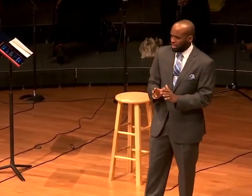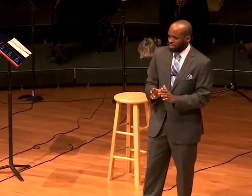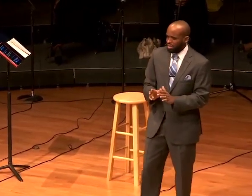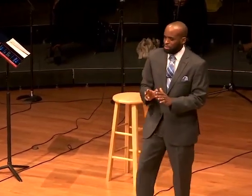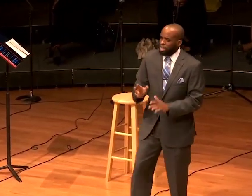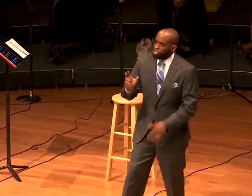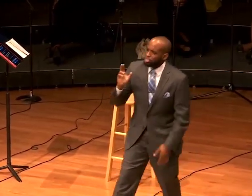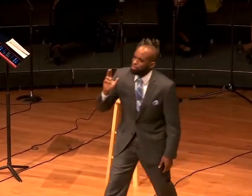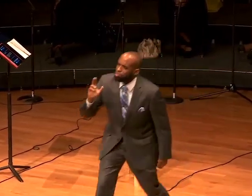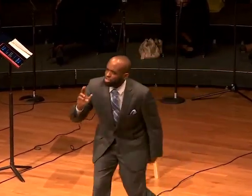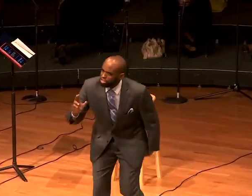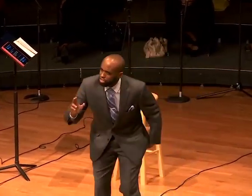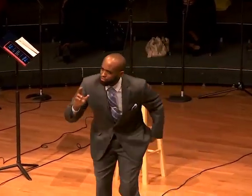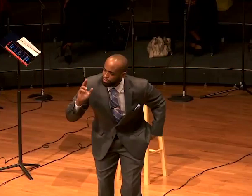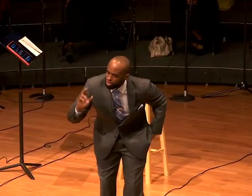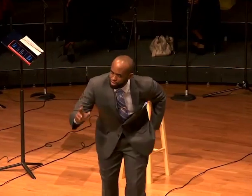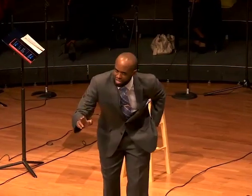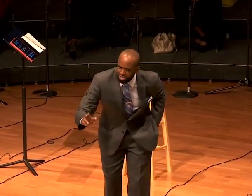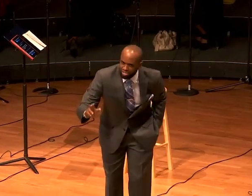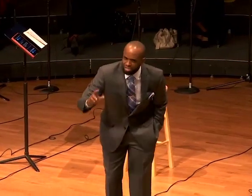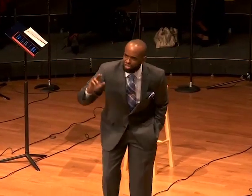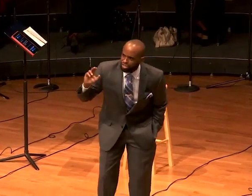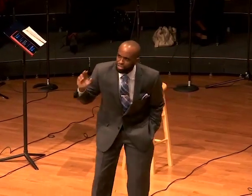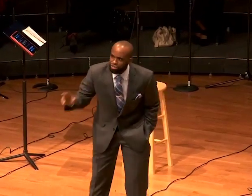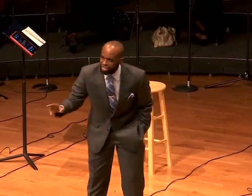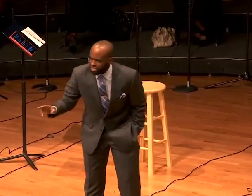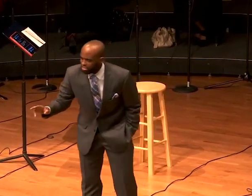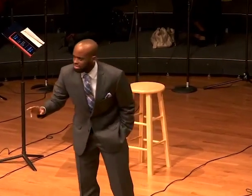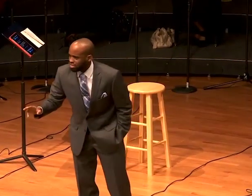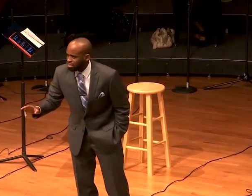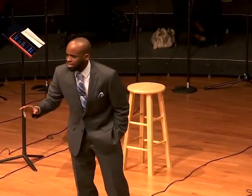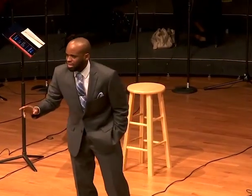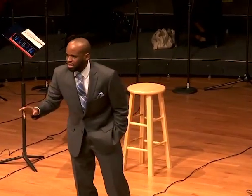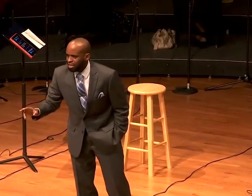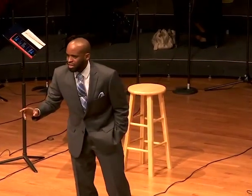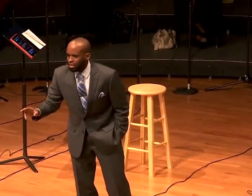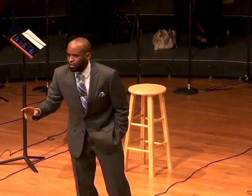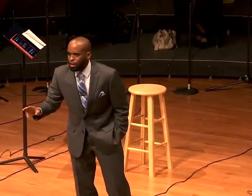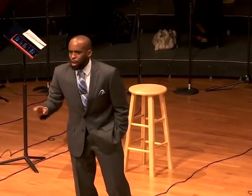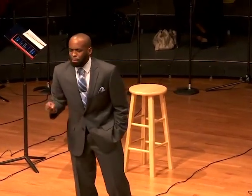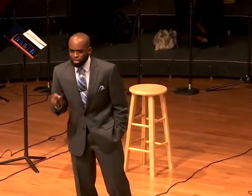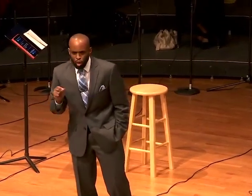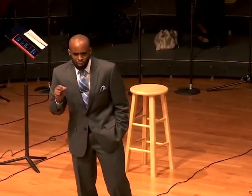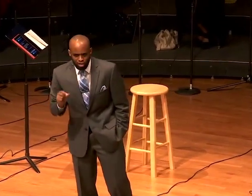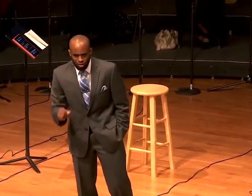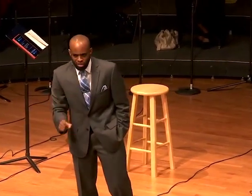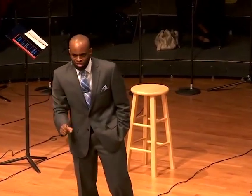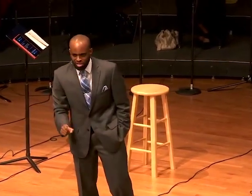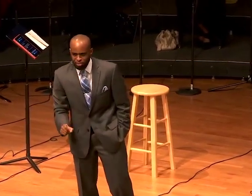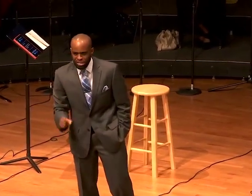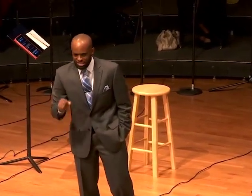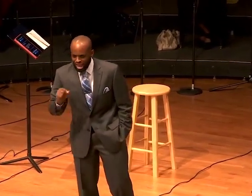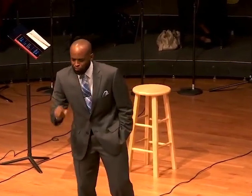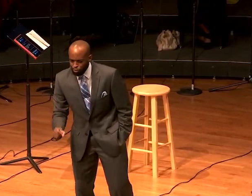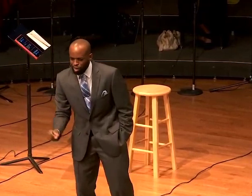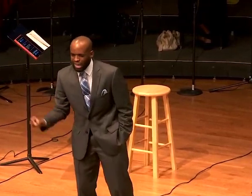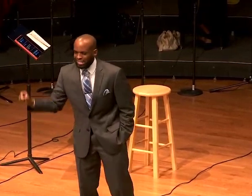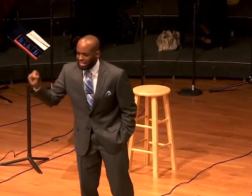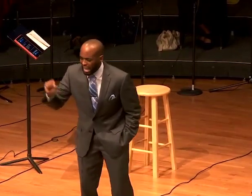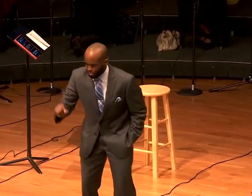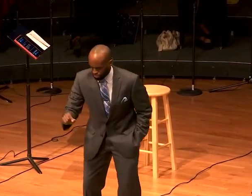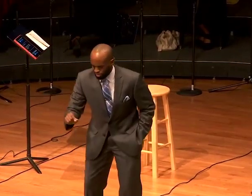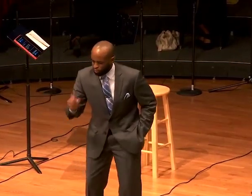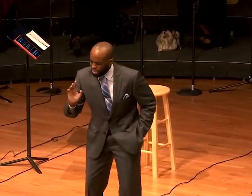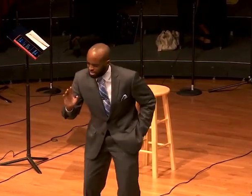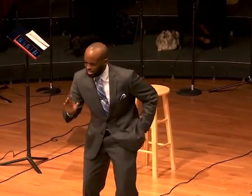somebody's falling asleep. Someone should have noticed Eutychus. But no one notices because everyone